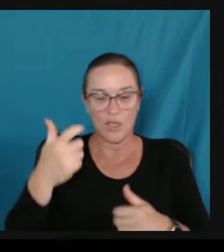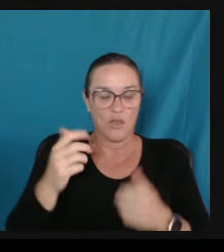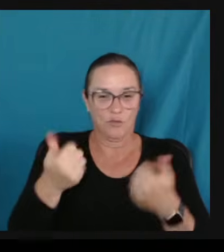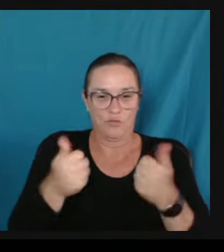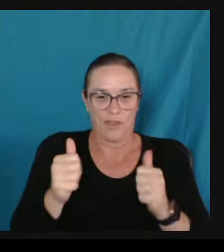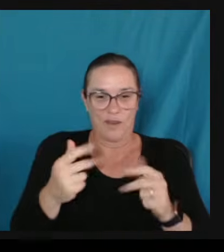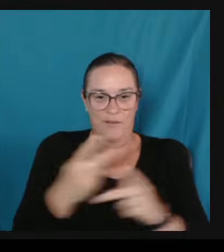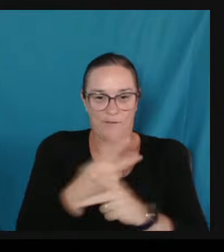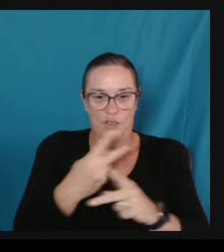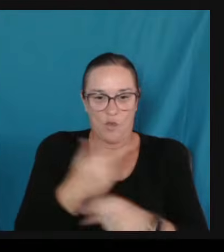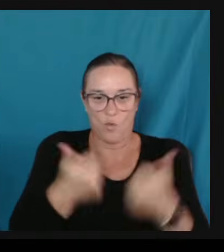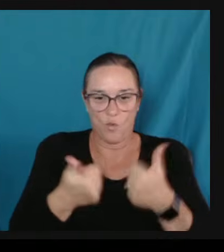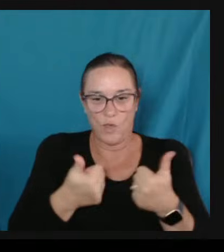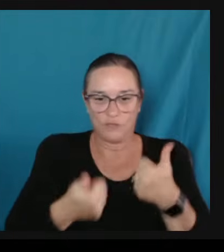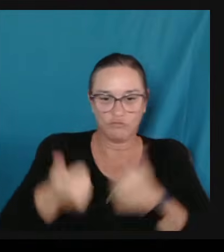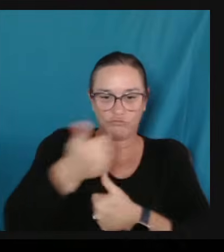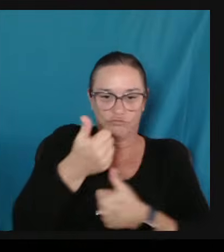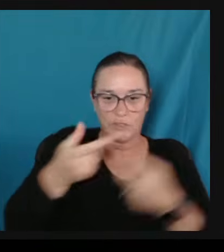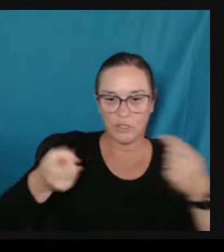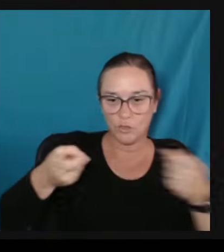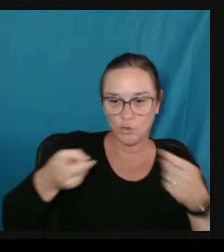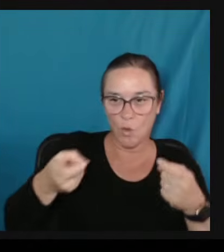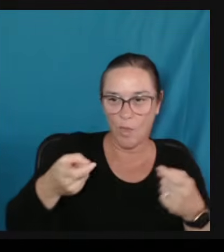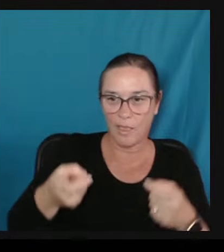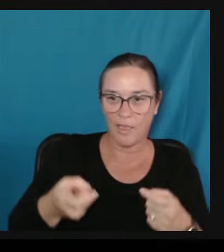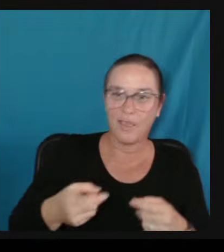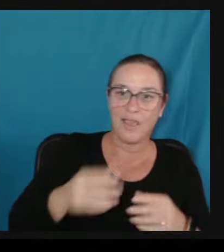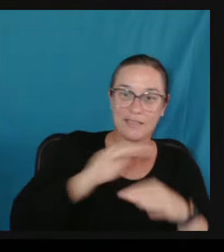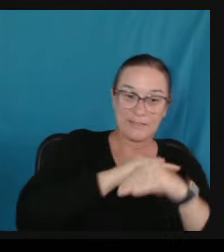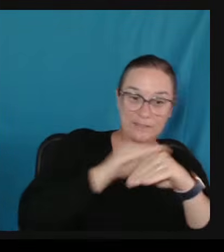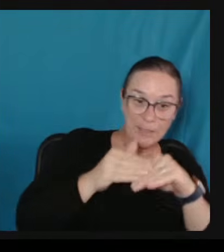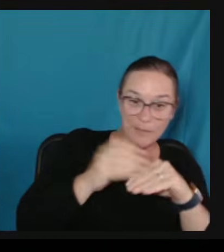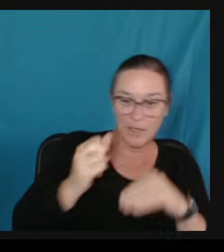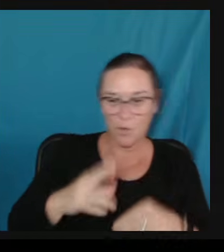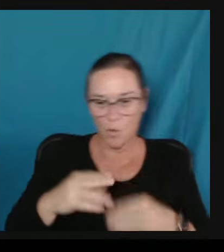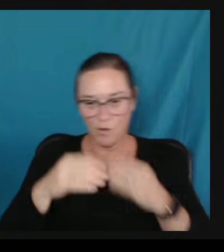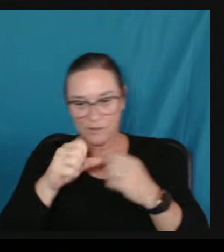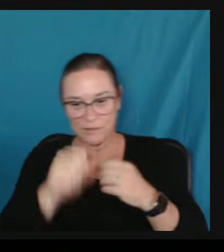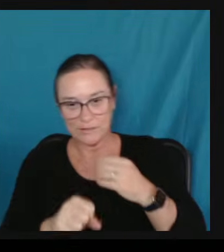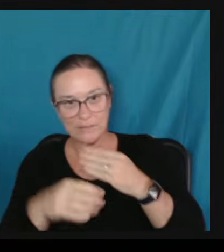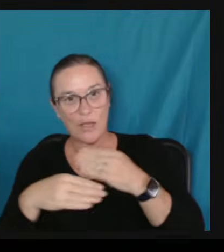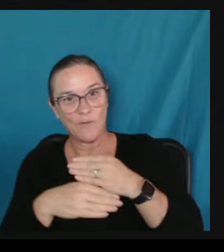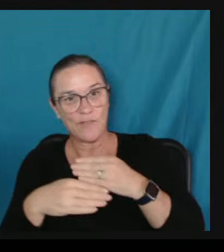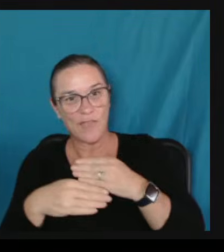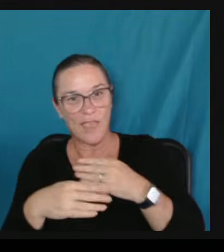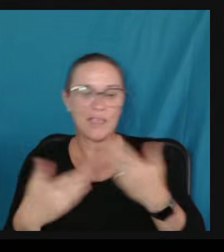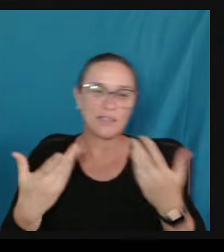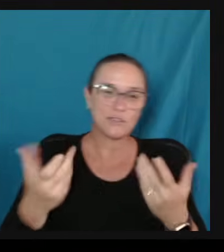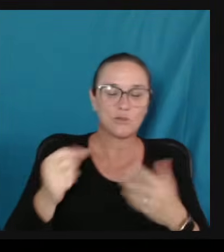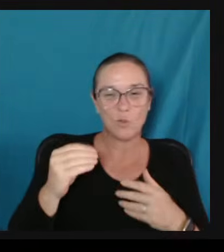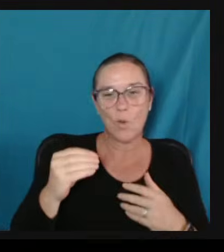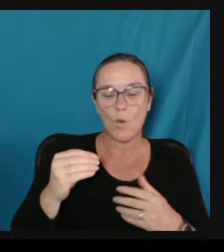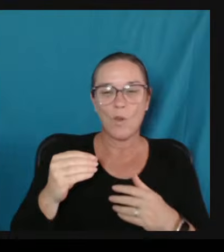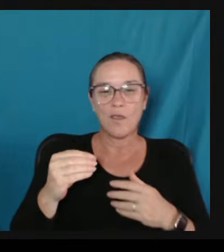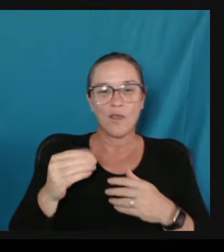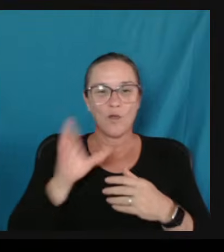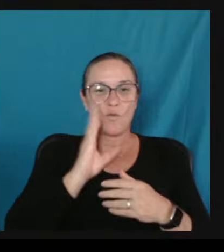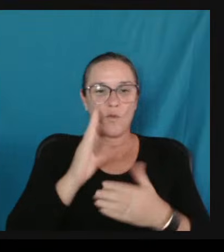it the rift zones? And they switch. They switch, right? So that'll be part of the discussion at the end there